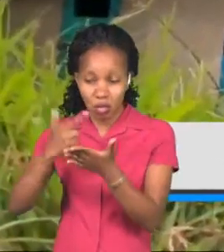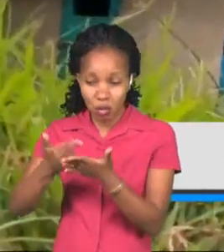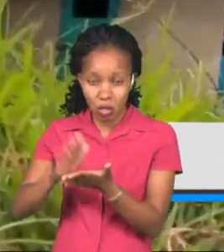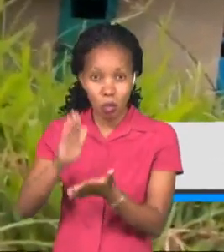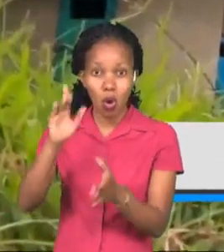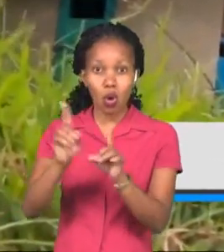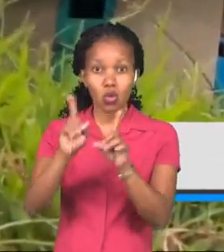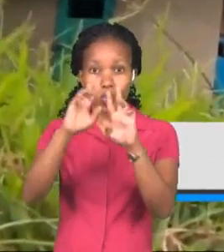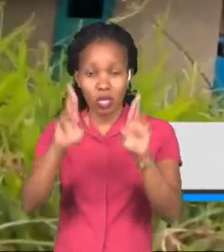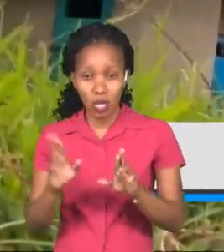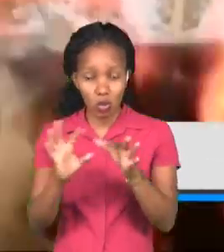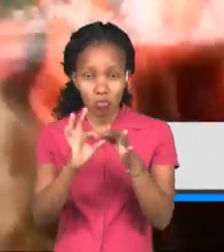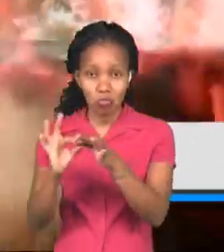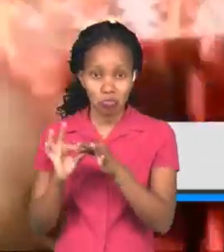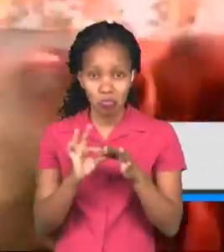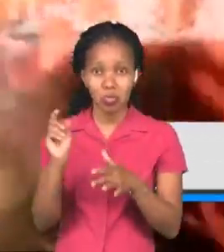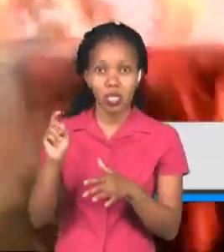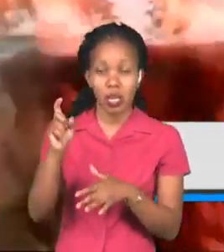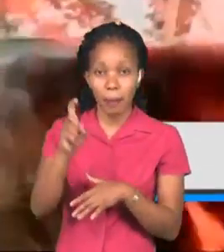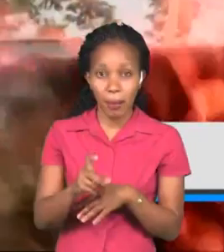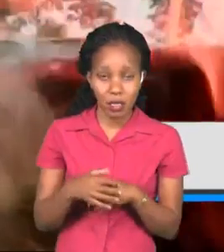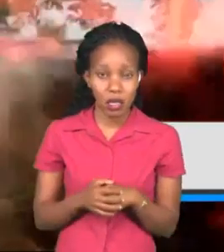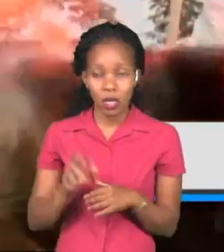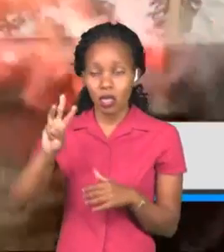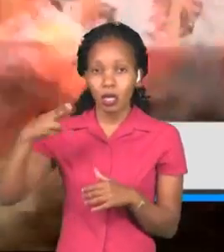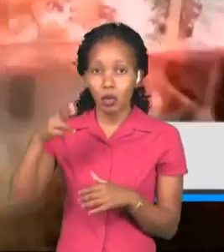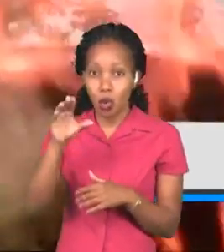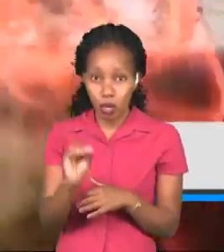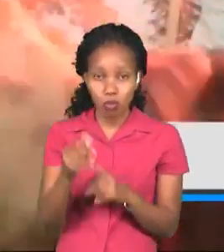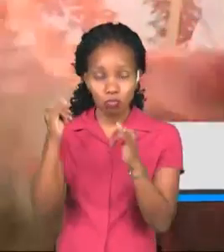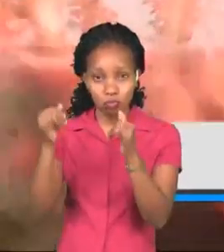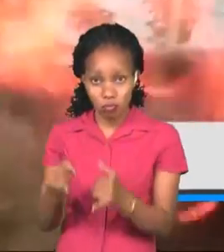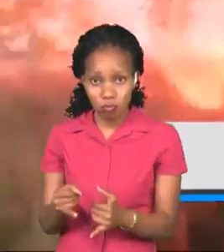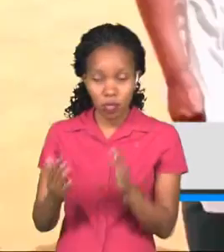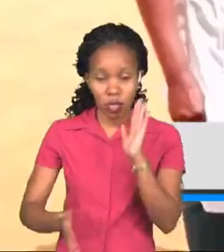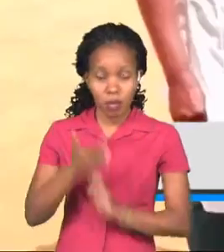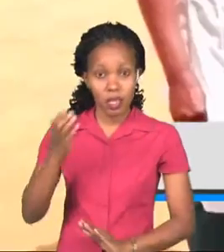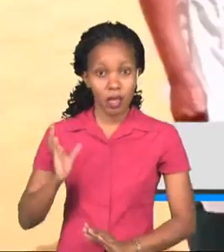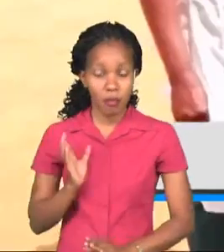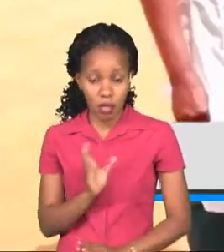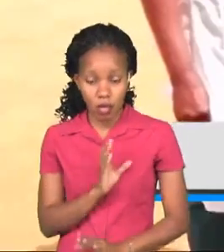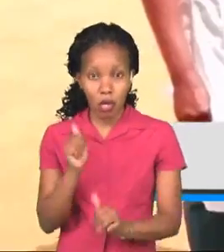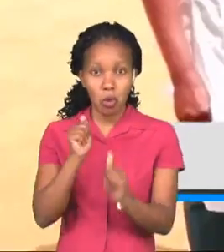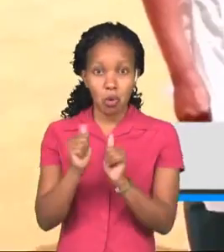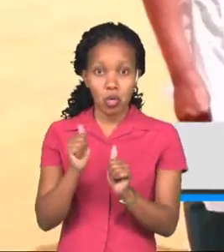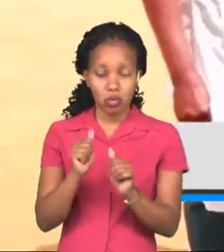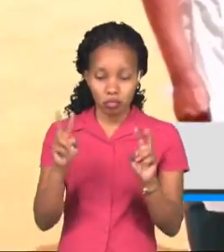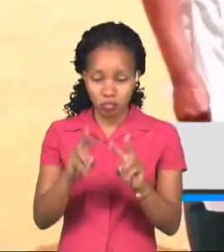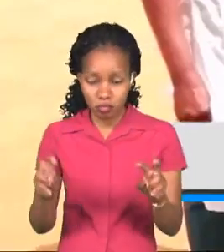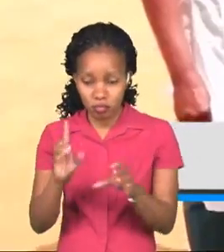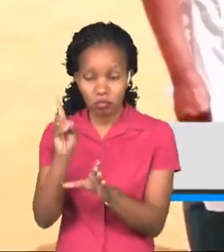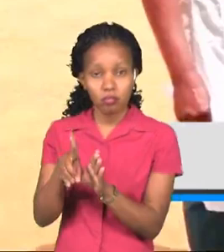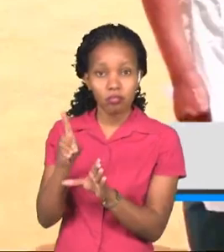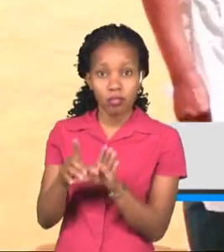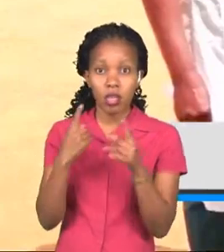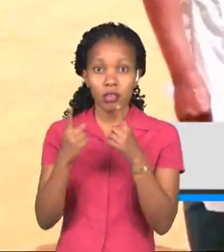and international coordination are needed. The WHO Independent Emergency Committee, which analyzed the latest data, said